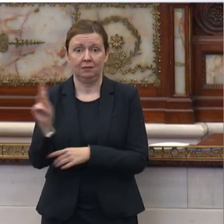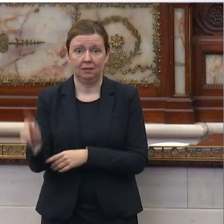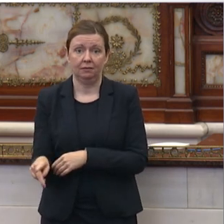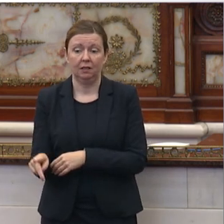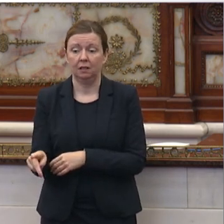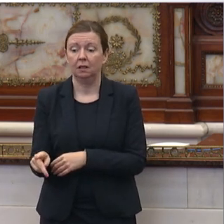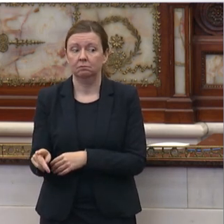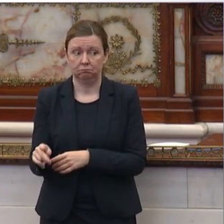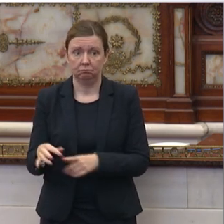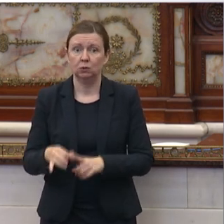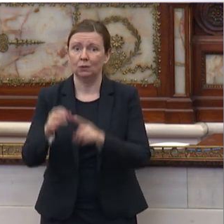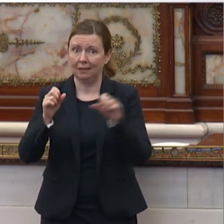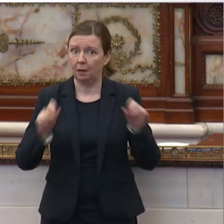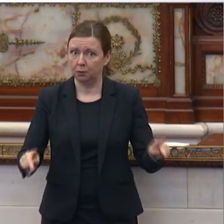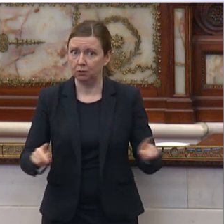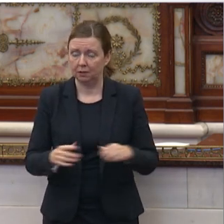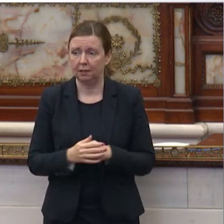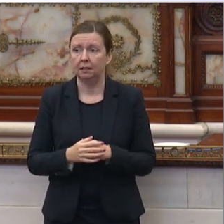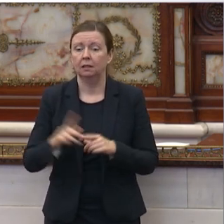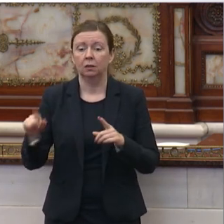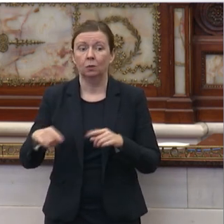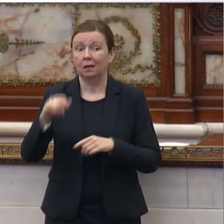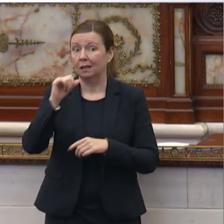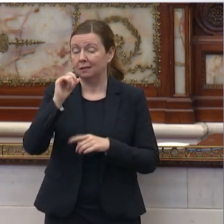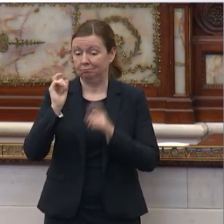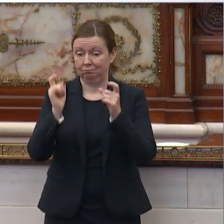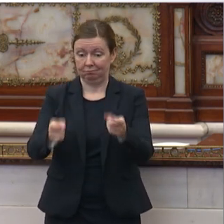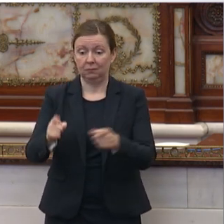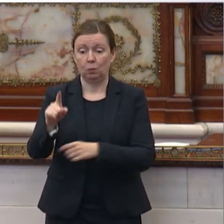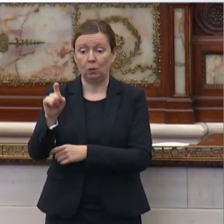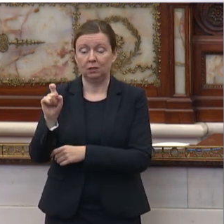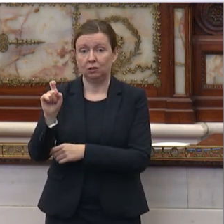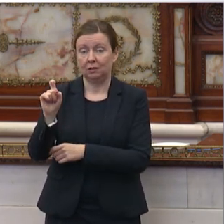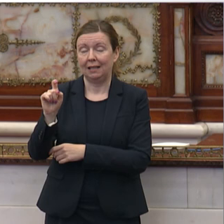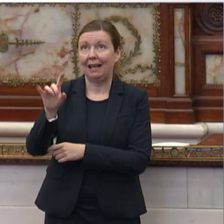a very unique opportunity when it designated